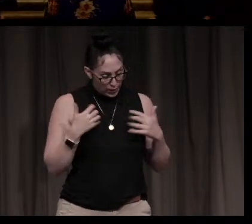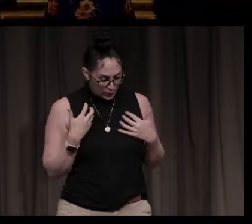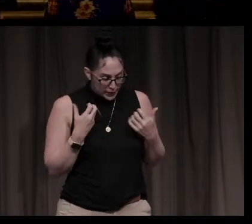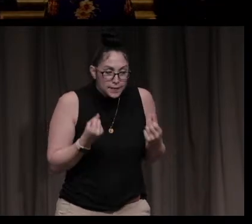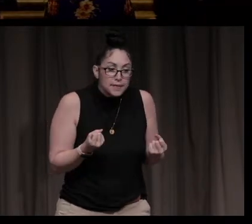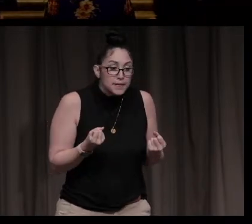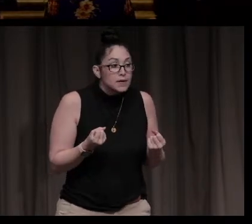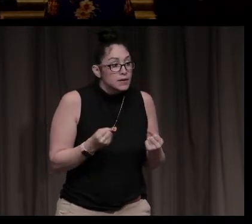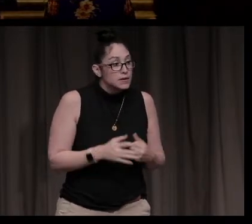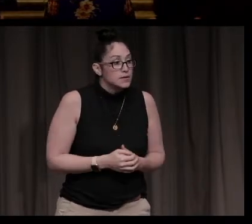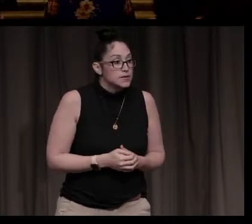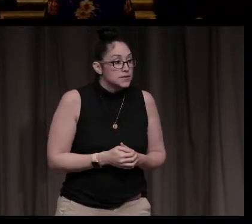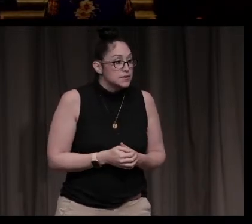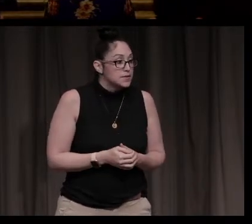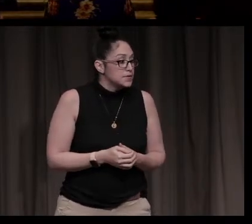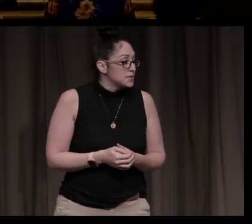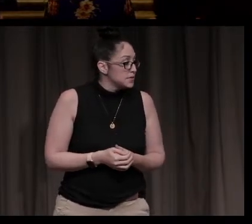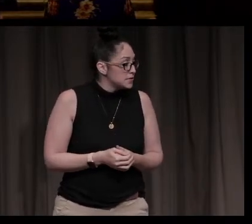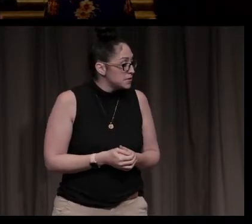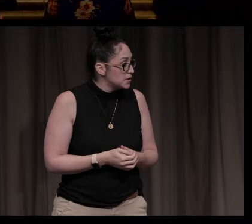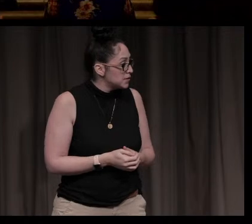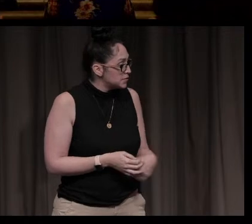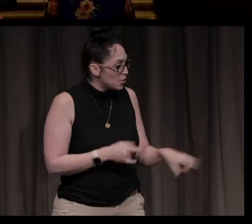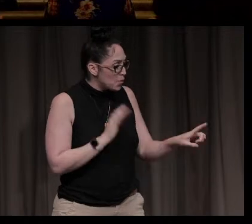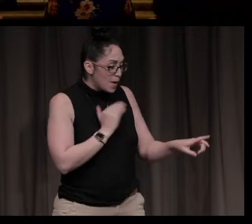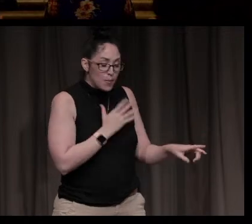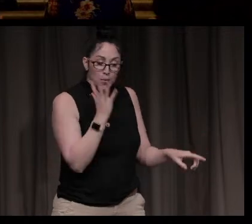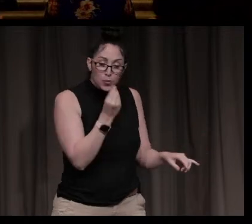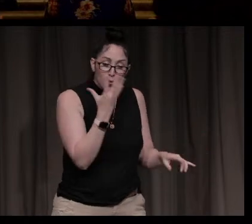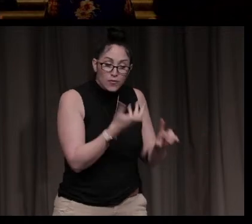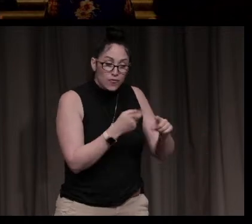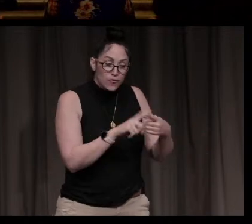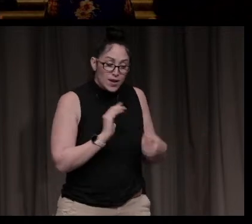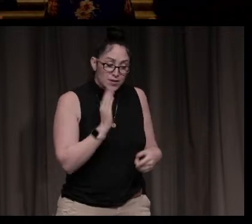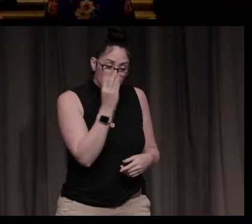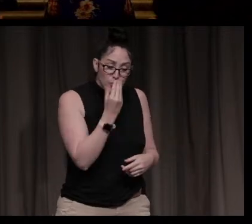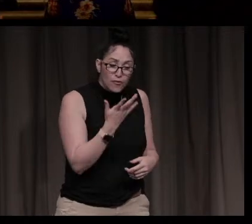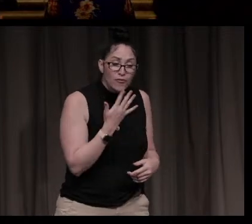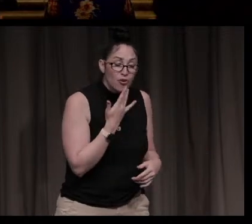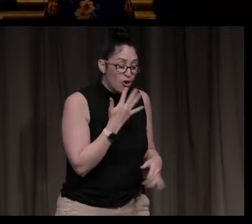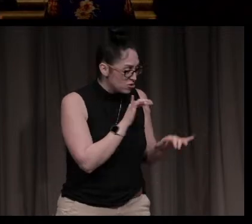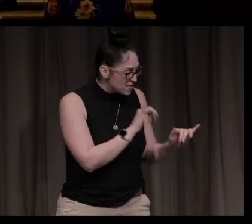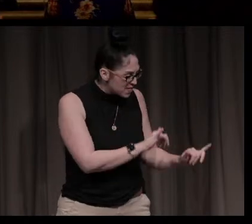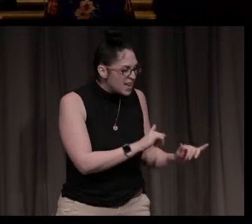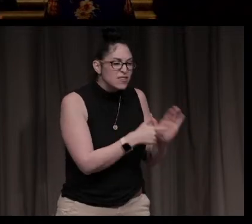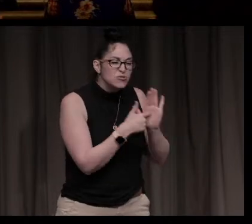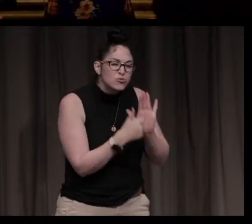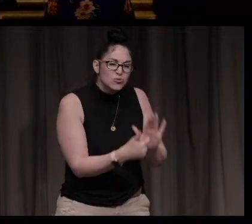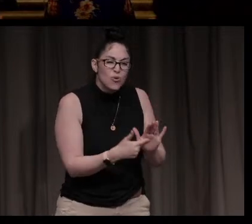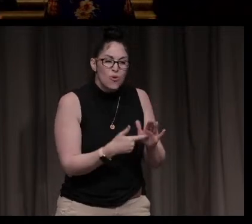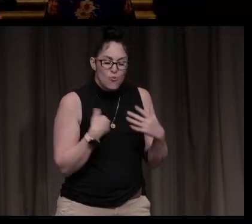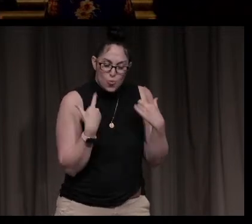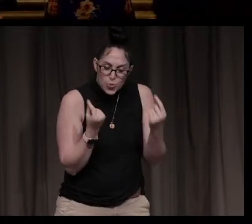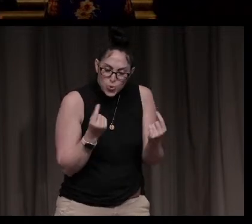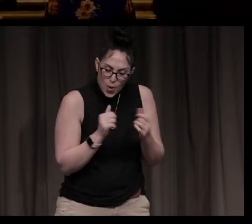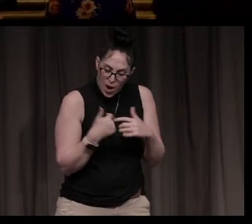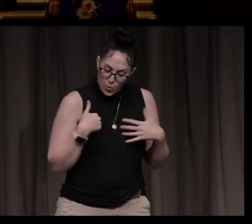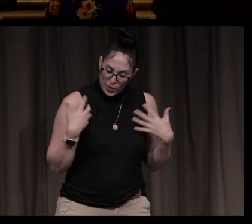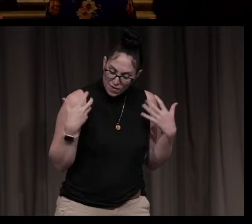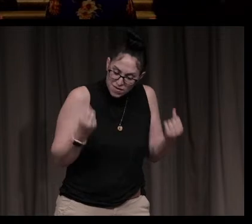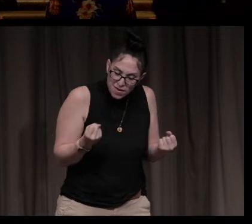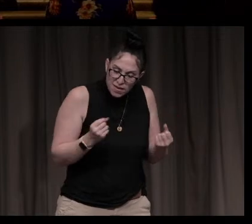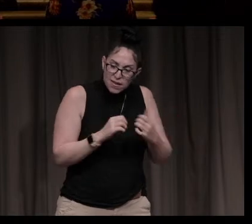these beautiful objects, our beautiful friends, these beautiful colors are pointing to. Like, what can we do to collaborate? What